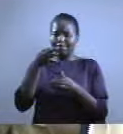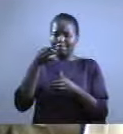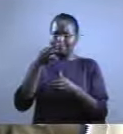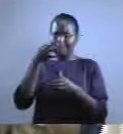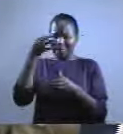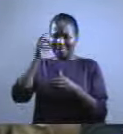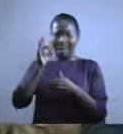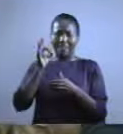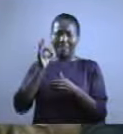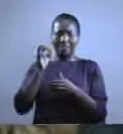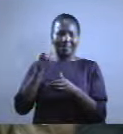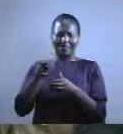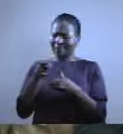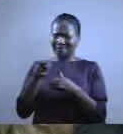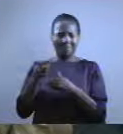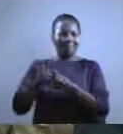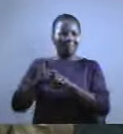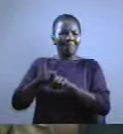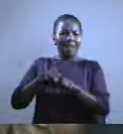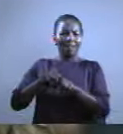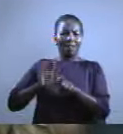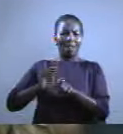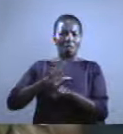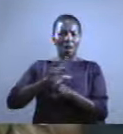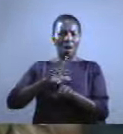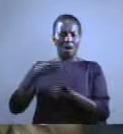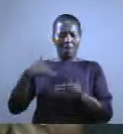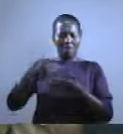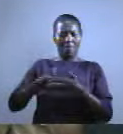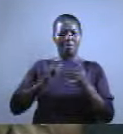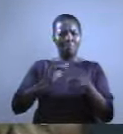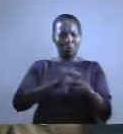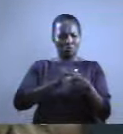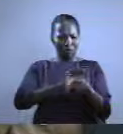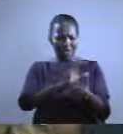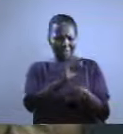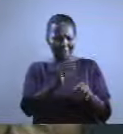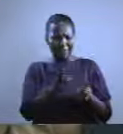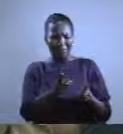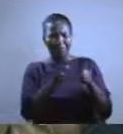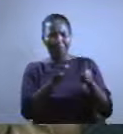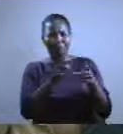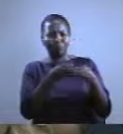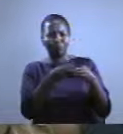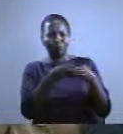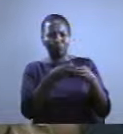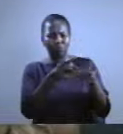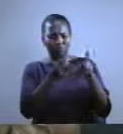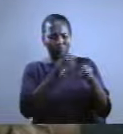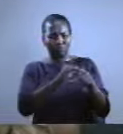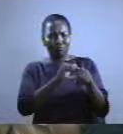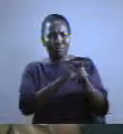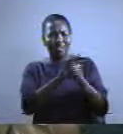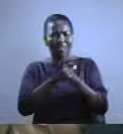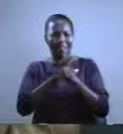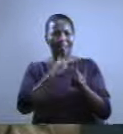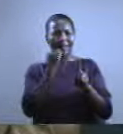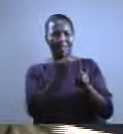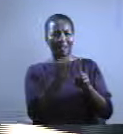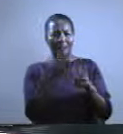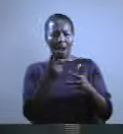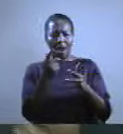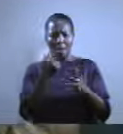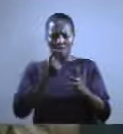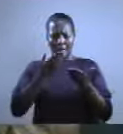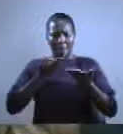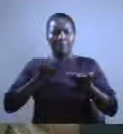on these matters. How can it be that we have such racially motivated terrorists in our midst and their actions are only revealed through a